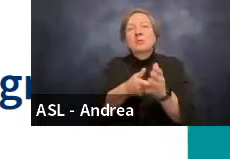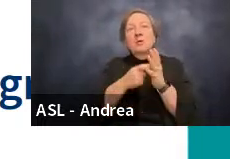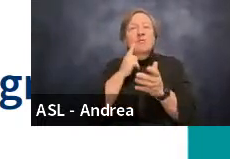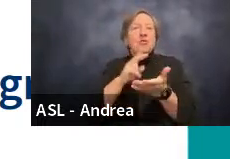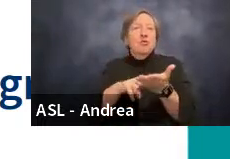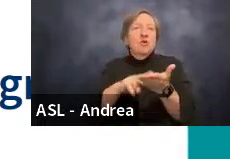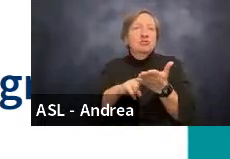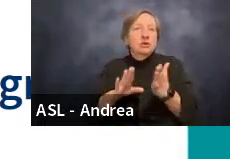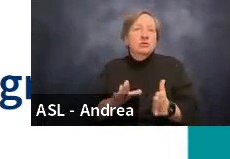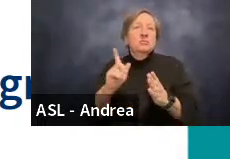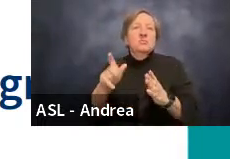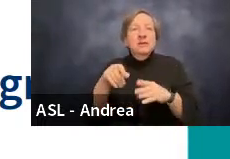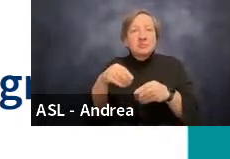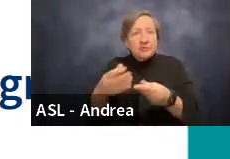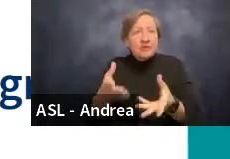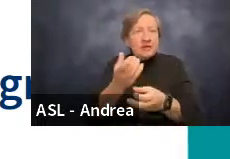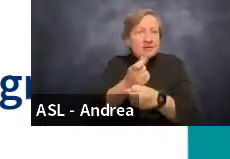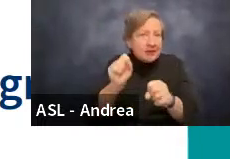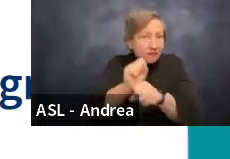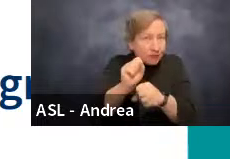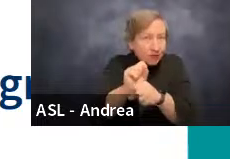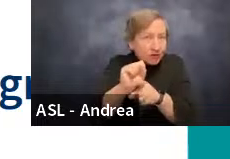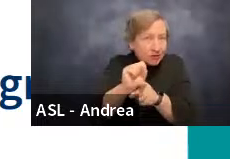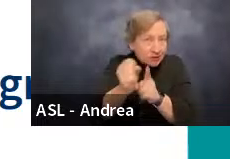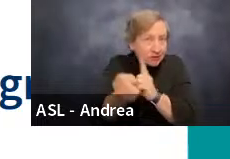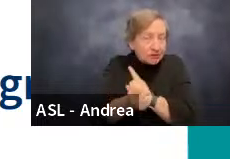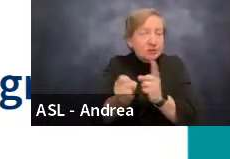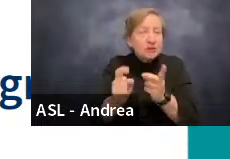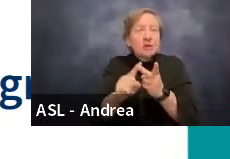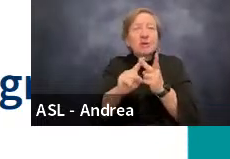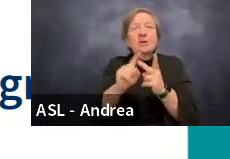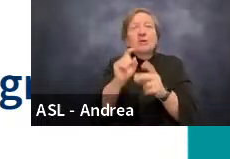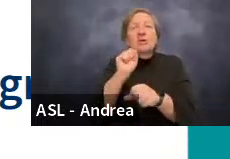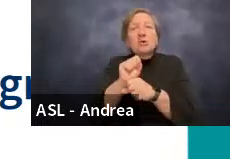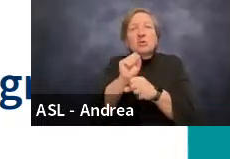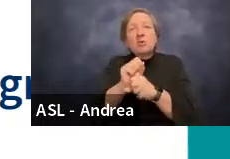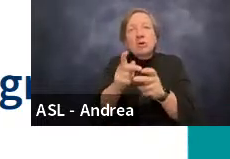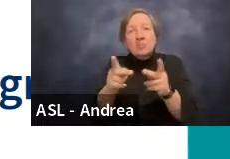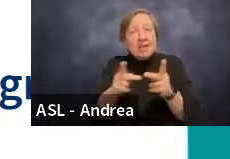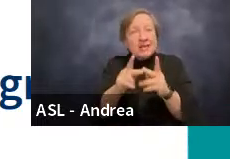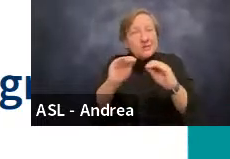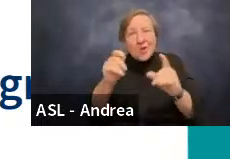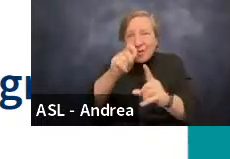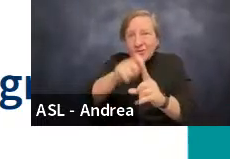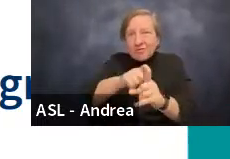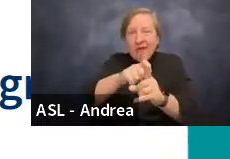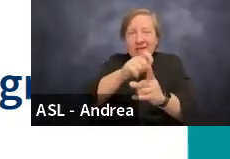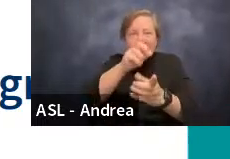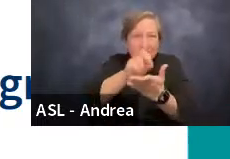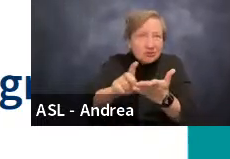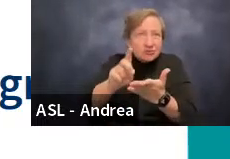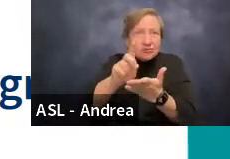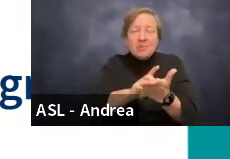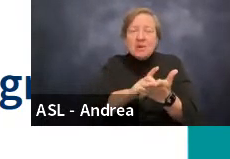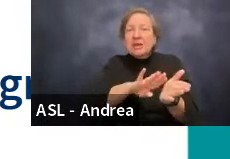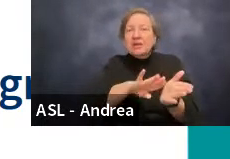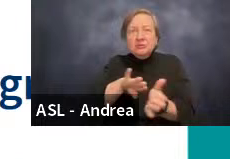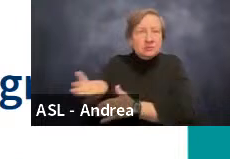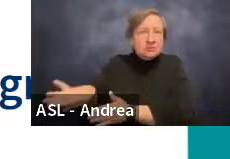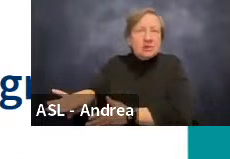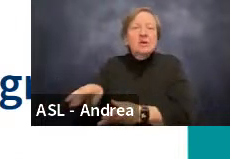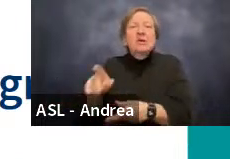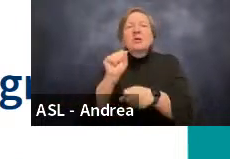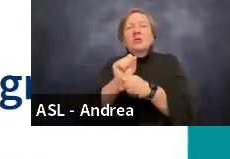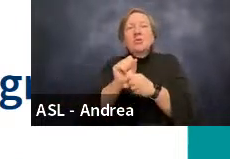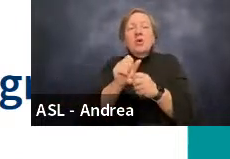provide safe working conditions, a workplace free from harassment and discrimination, a